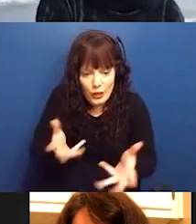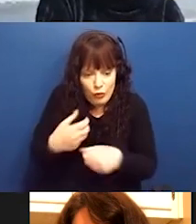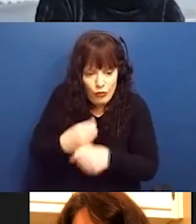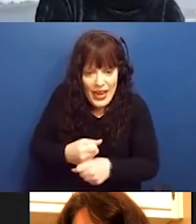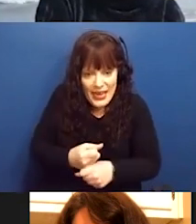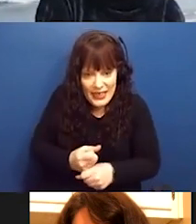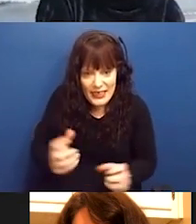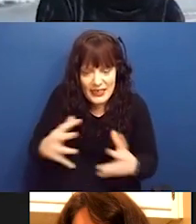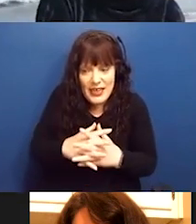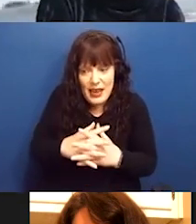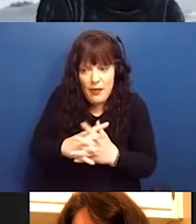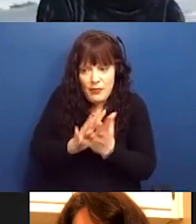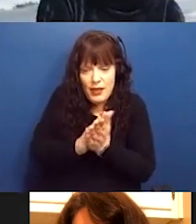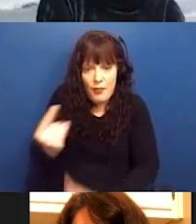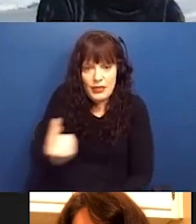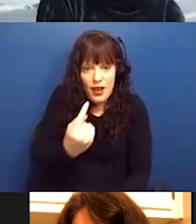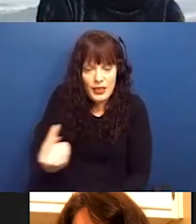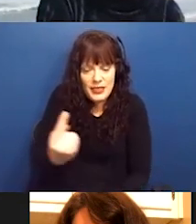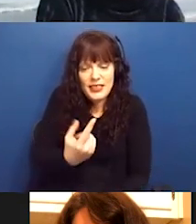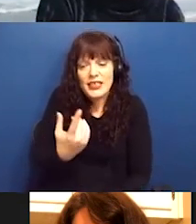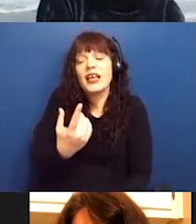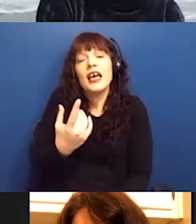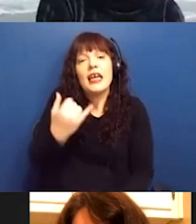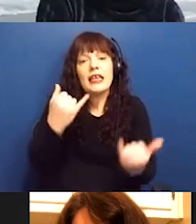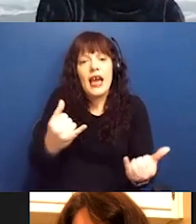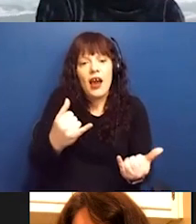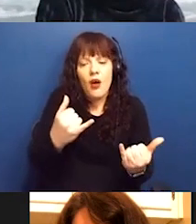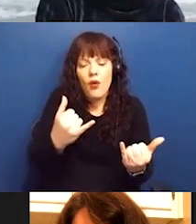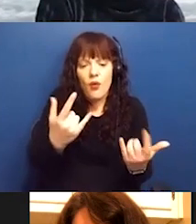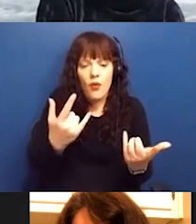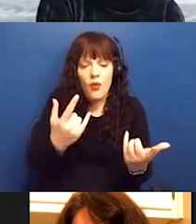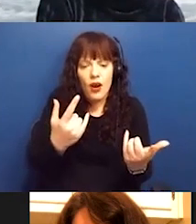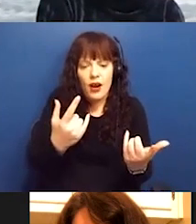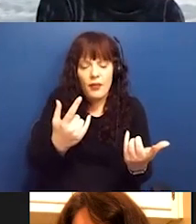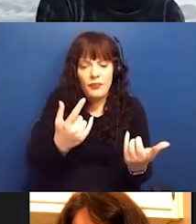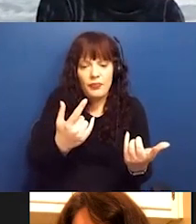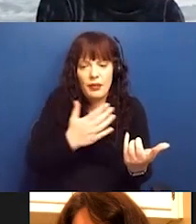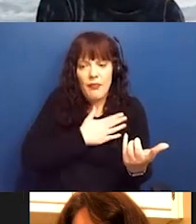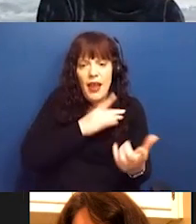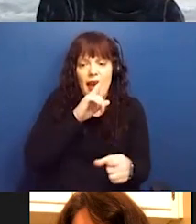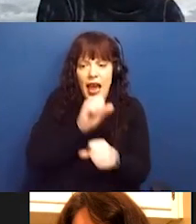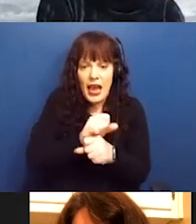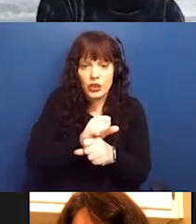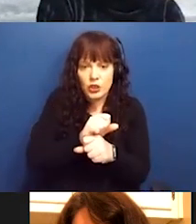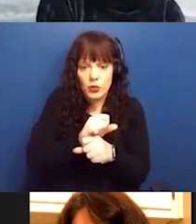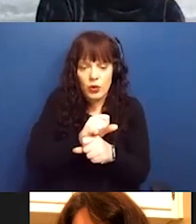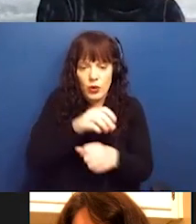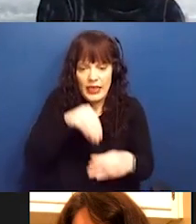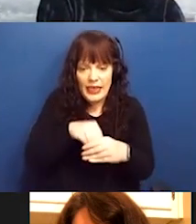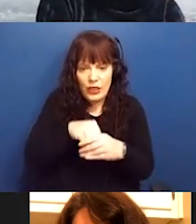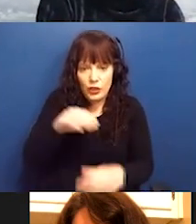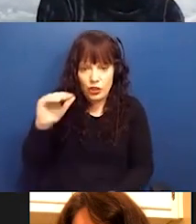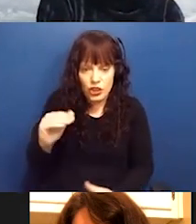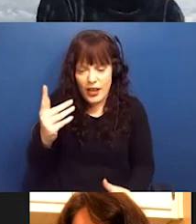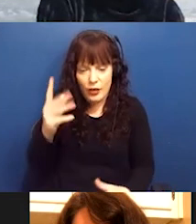become autonomous individuals. Now I'm at that point where my actual inner child creativity